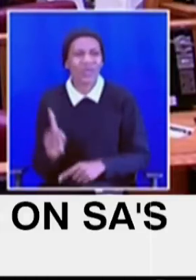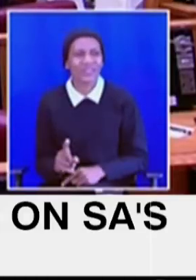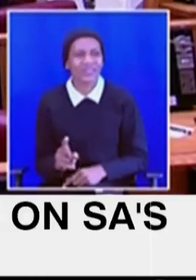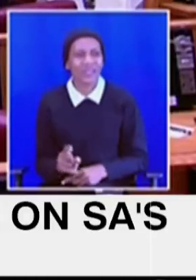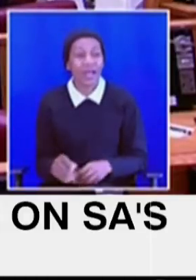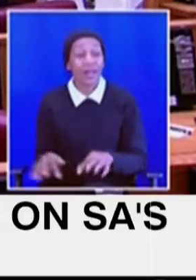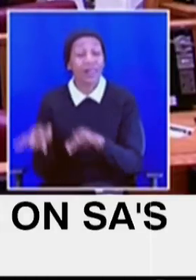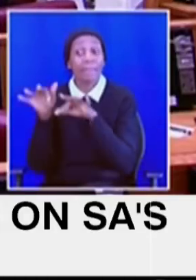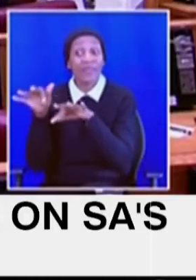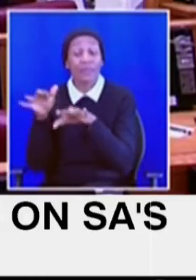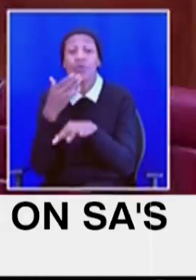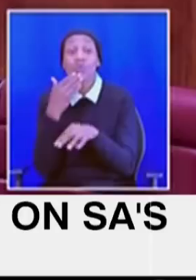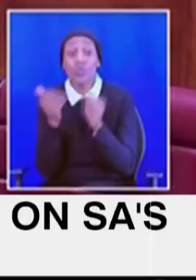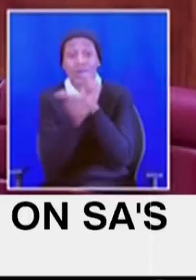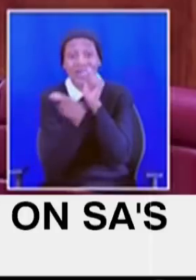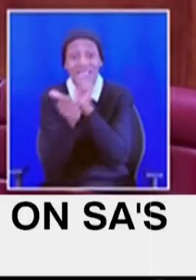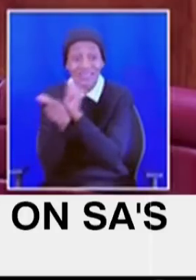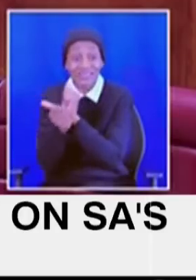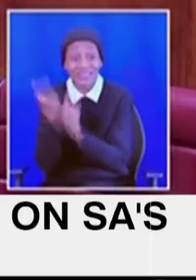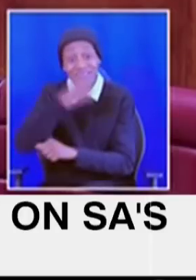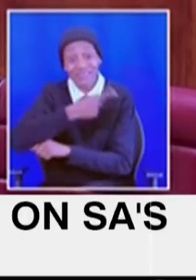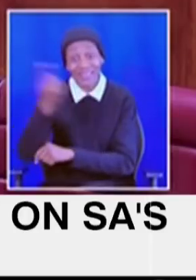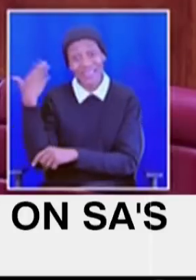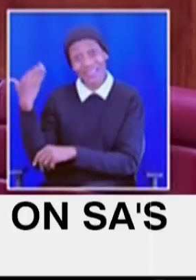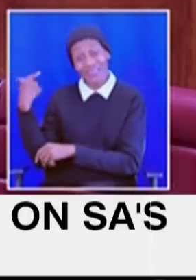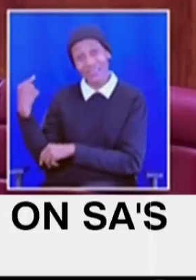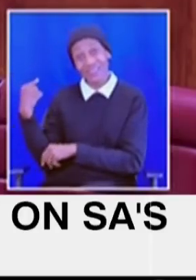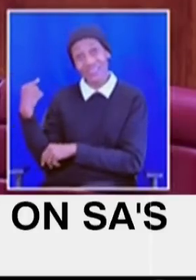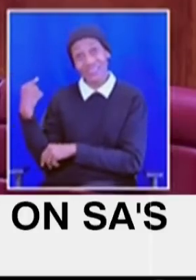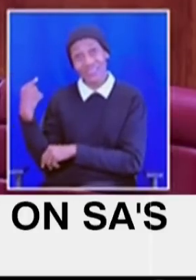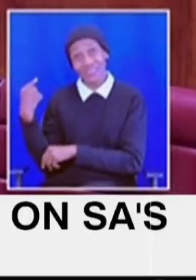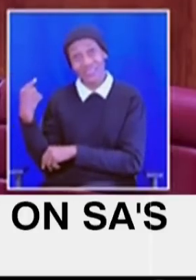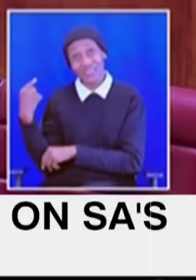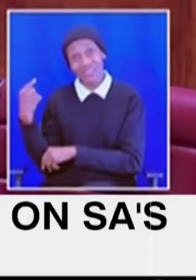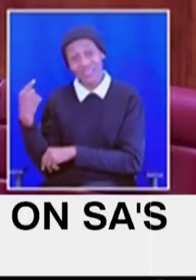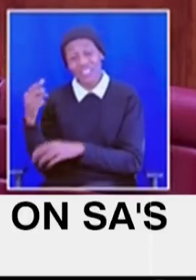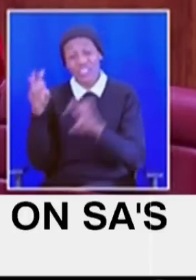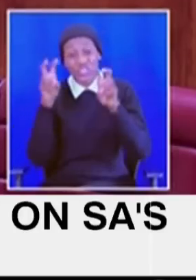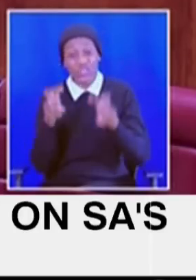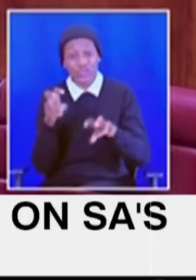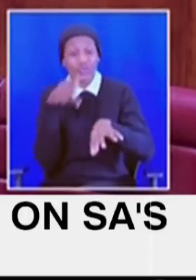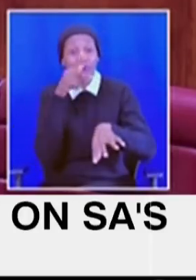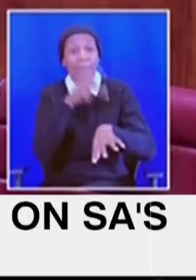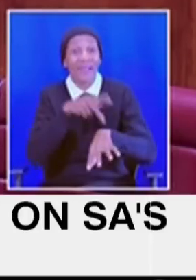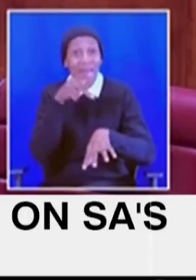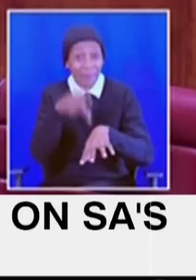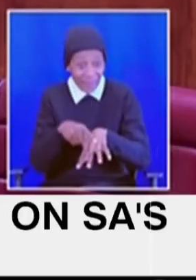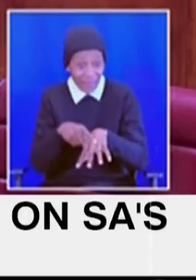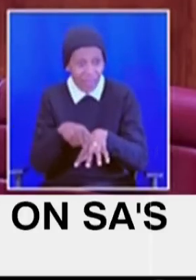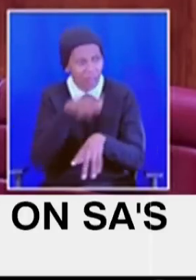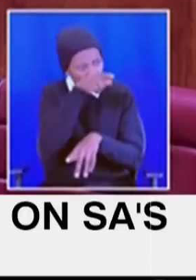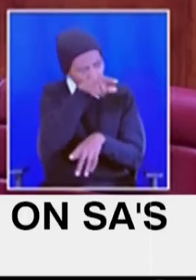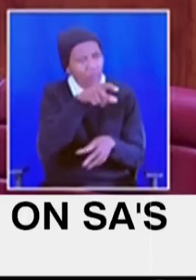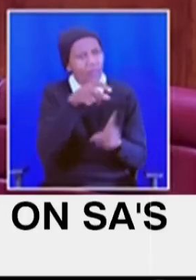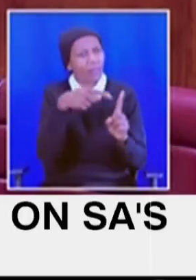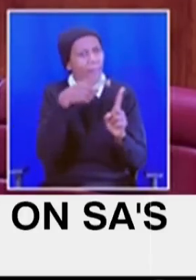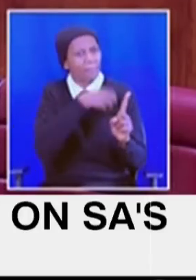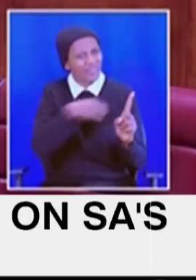were arrested on that day, on the case of Parliament, involved. Where must